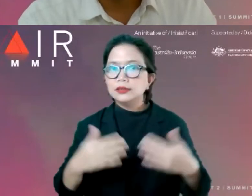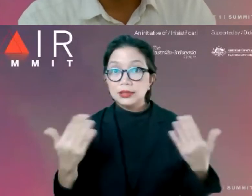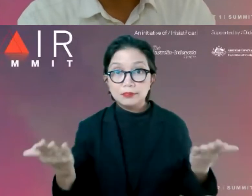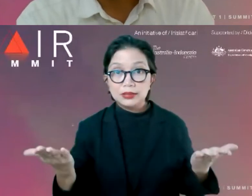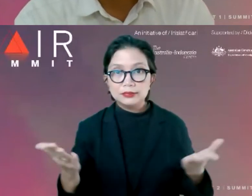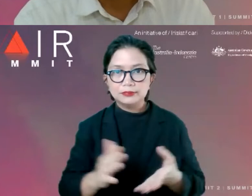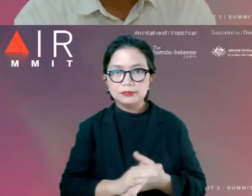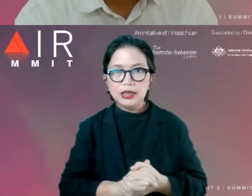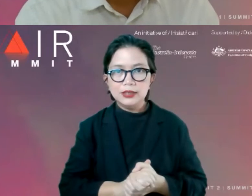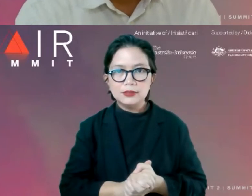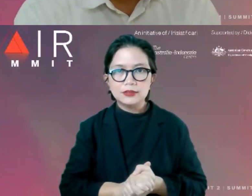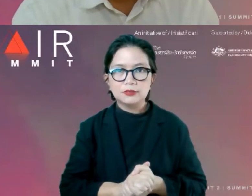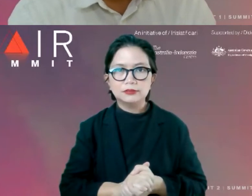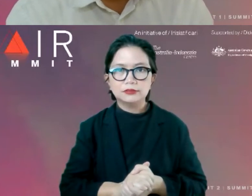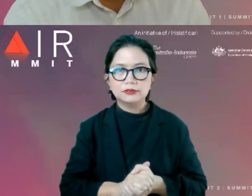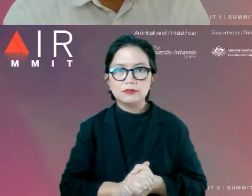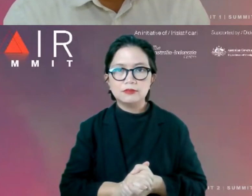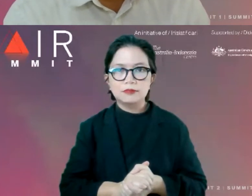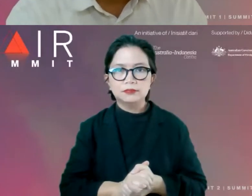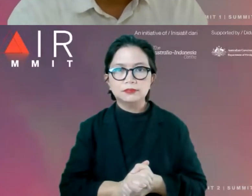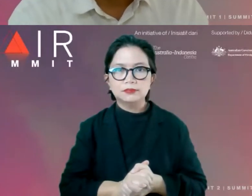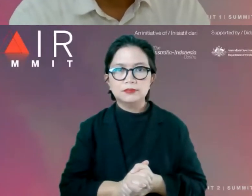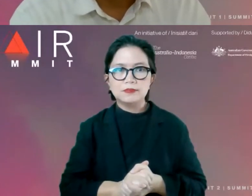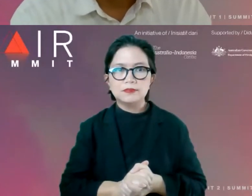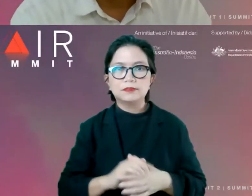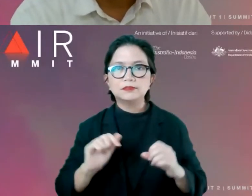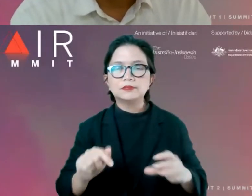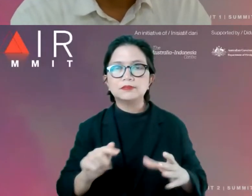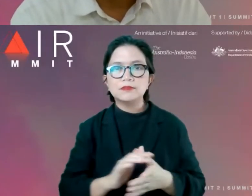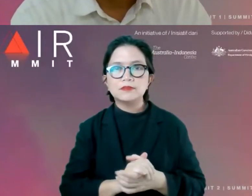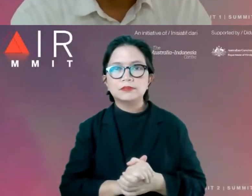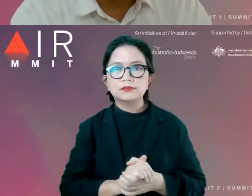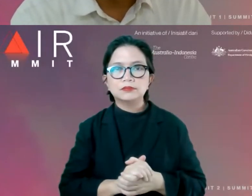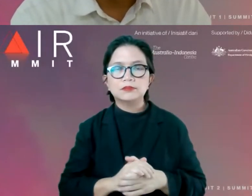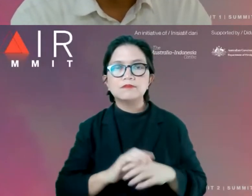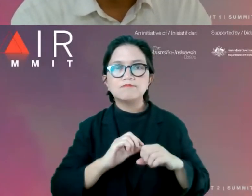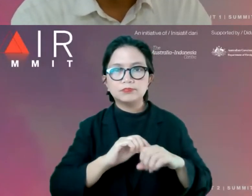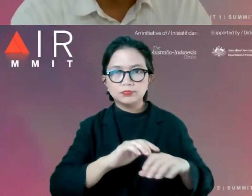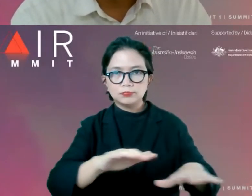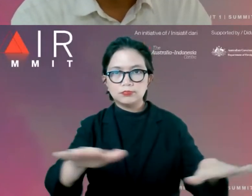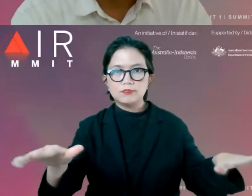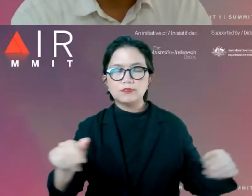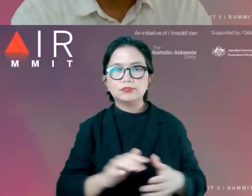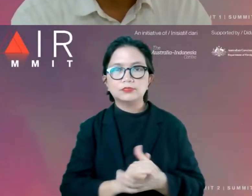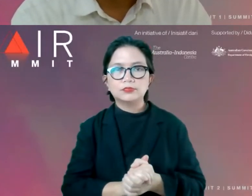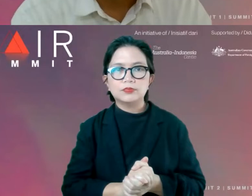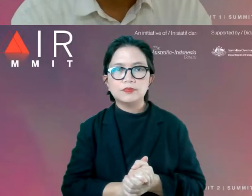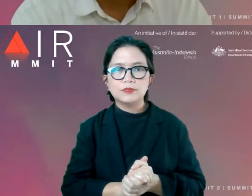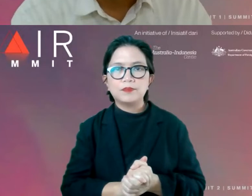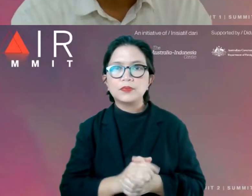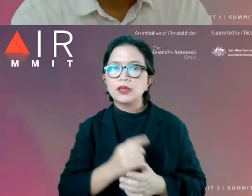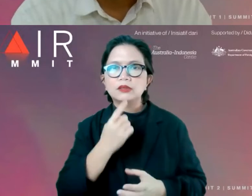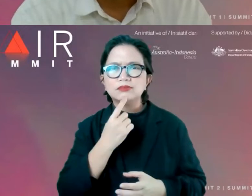storm of misinformation and anti-vaccine sentiments, and it's a very